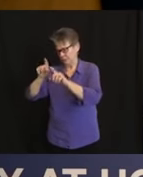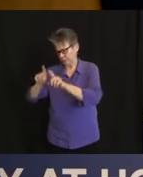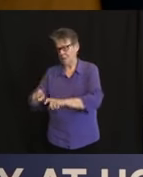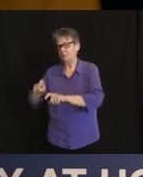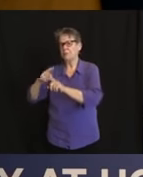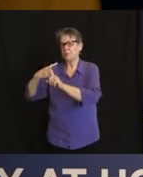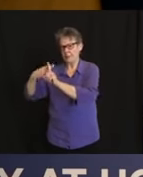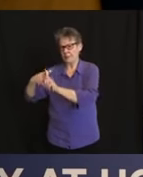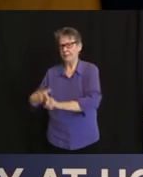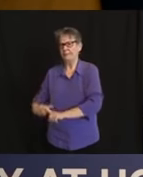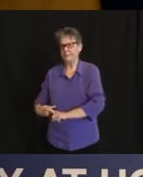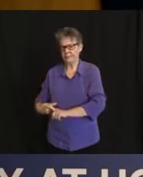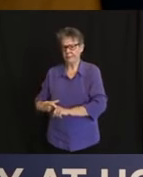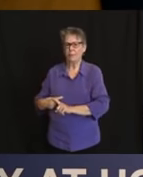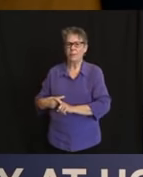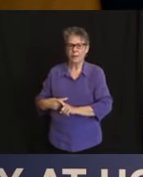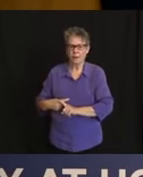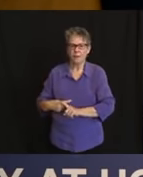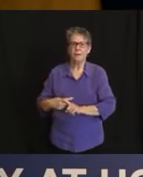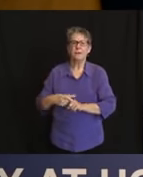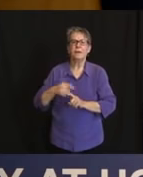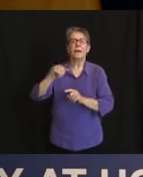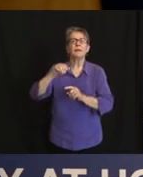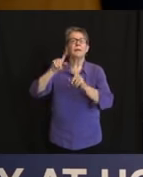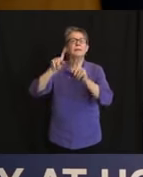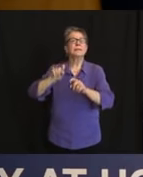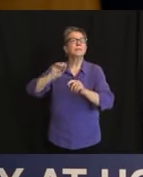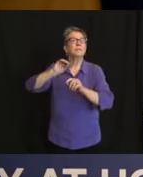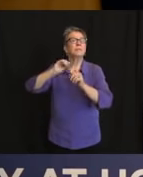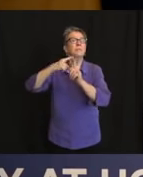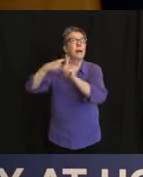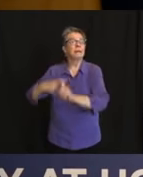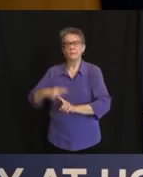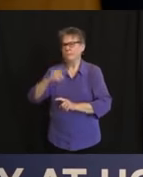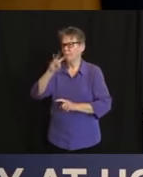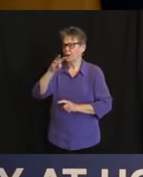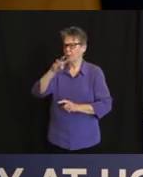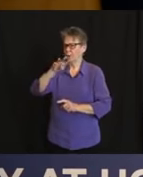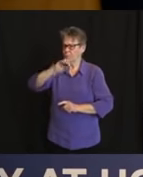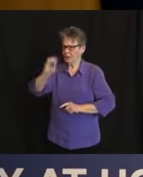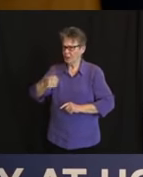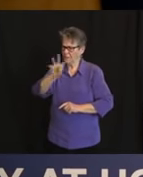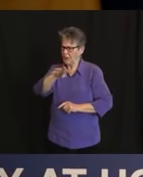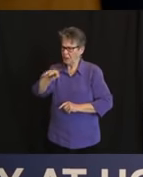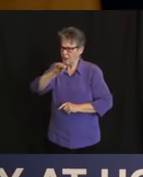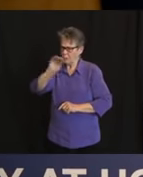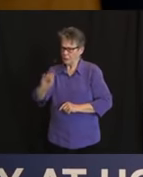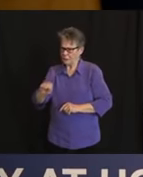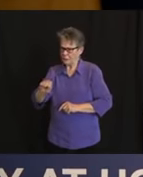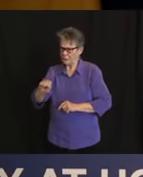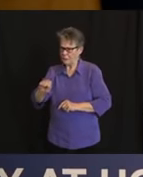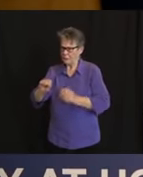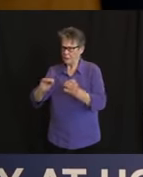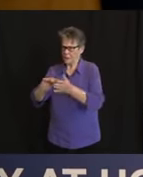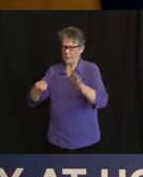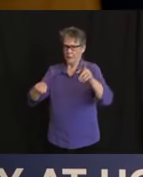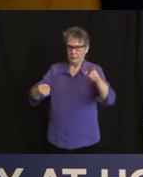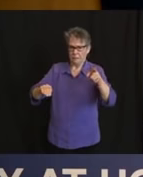44.50%. So that completes my daily report. As always, I should say, I thank you for staying